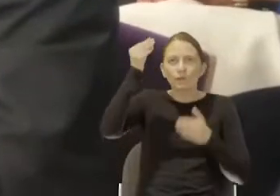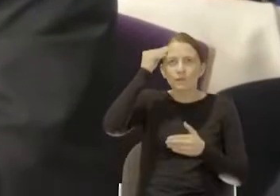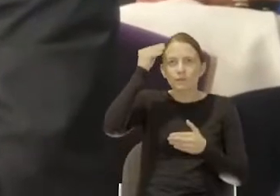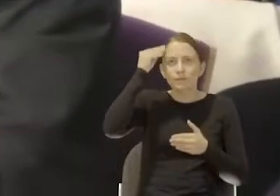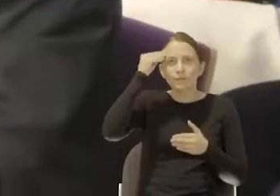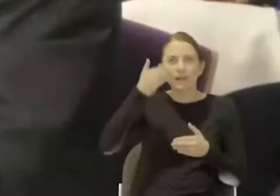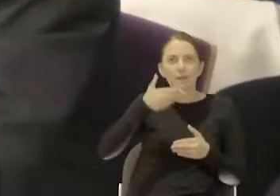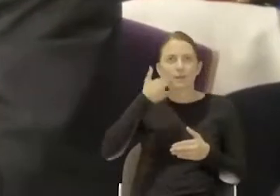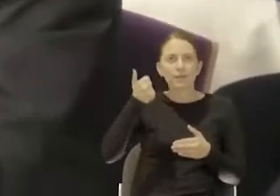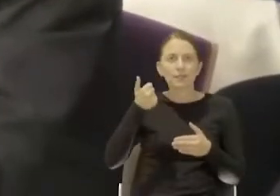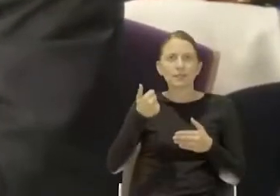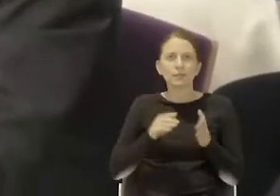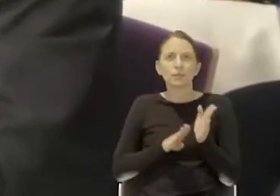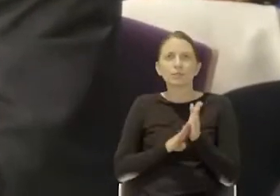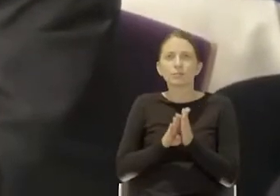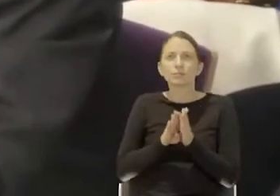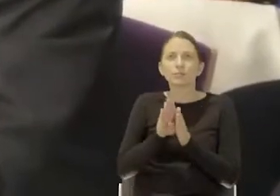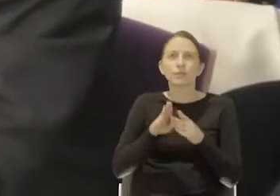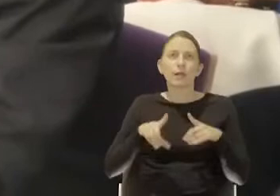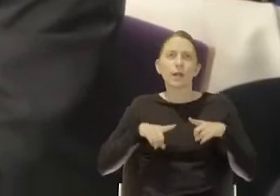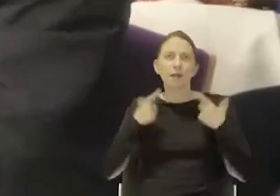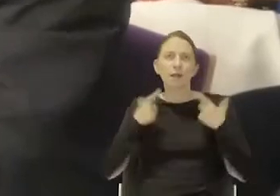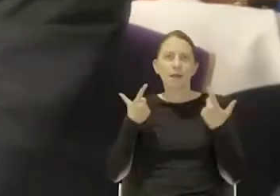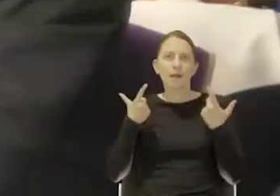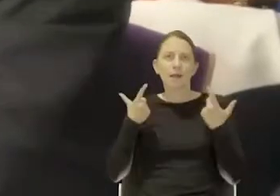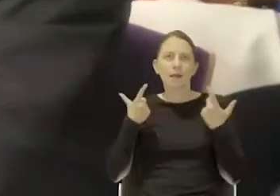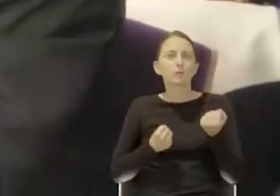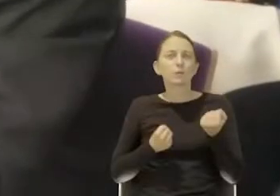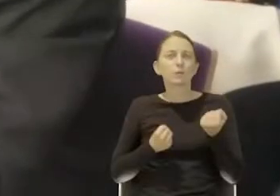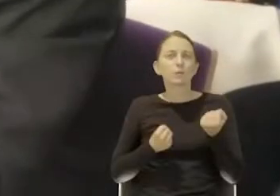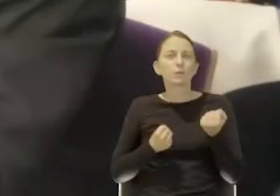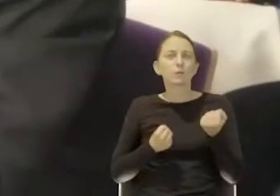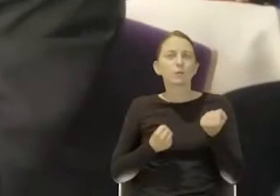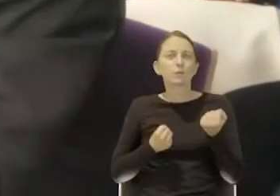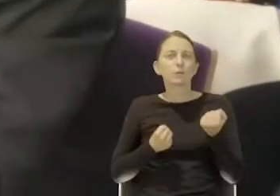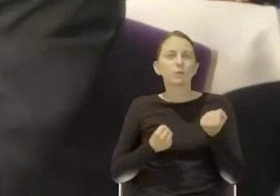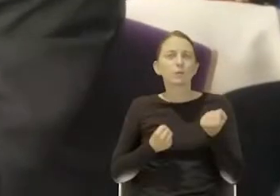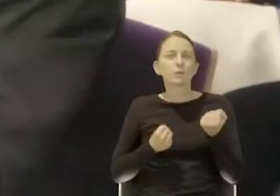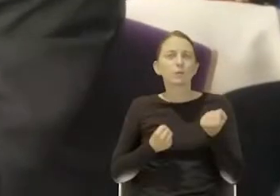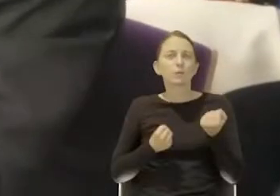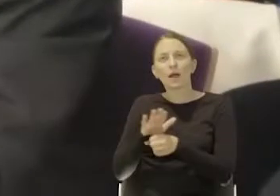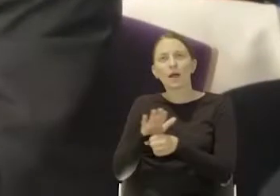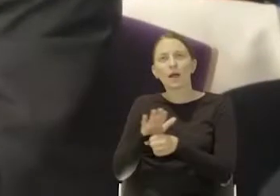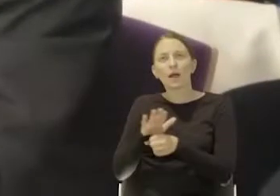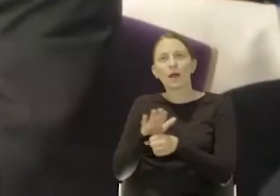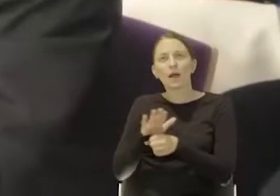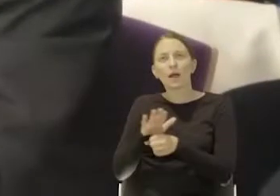other vulnerable social groups. Sustainable urban development has gained even more valuable